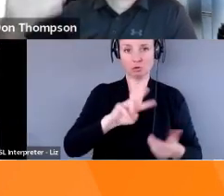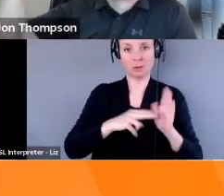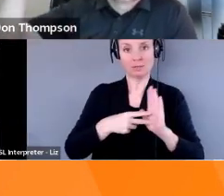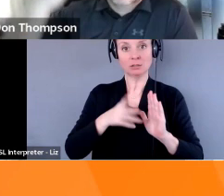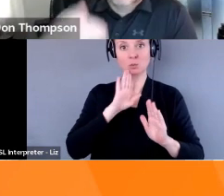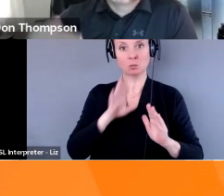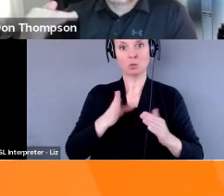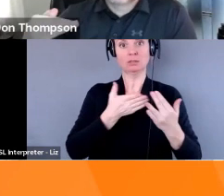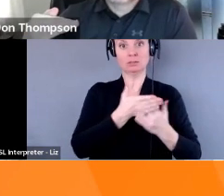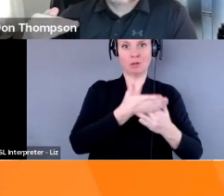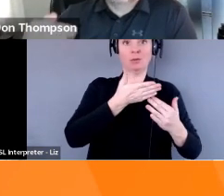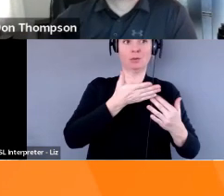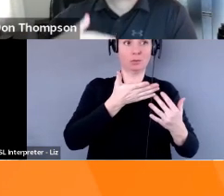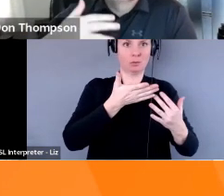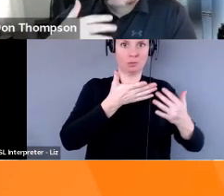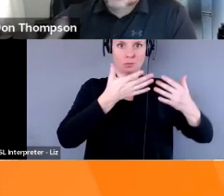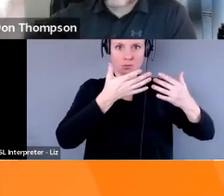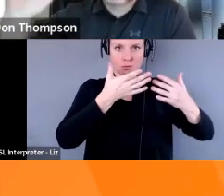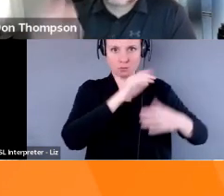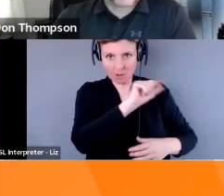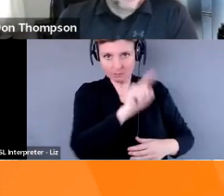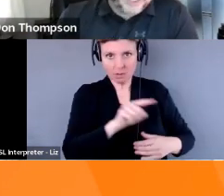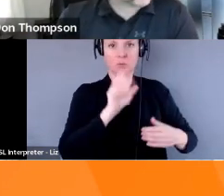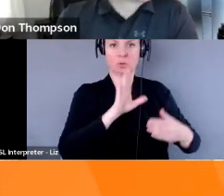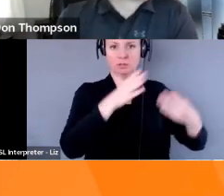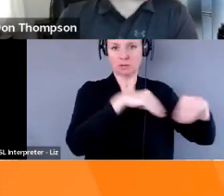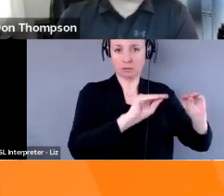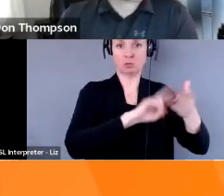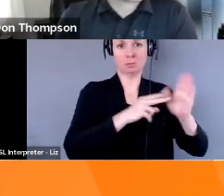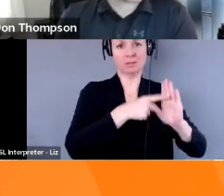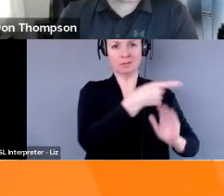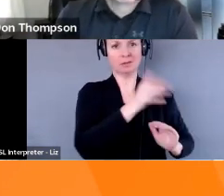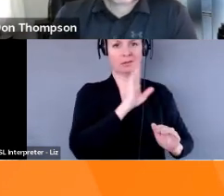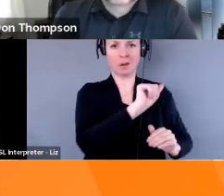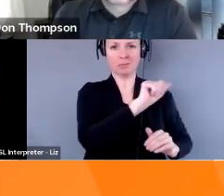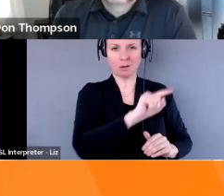Amazon. Amazon shows it to people. They charge us commission for that.